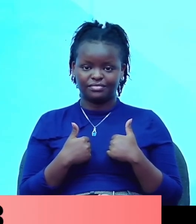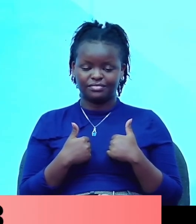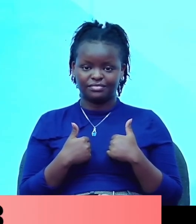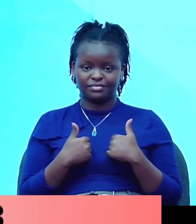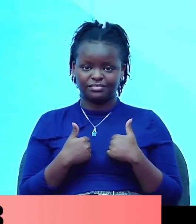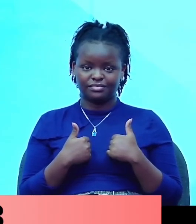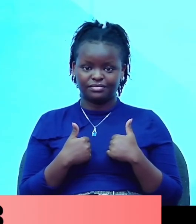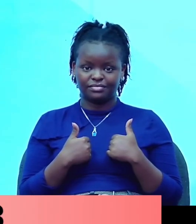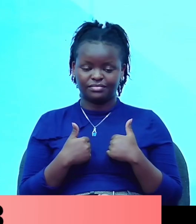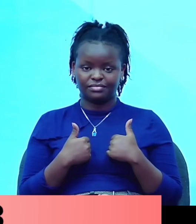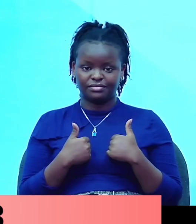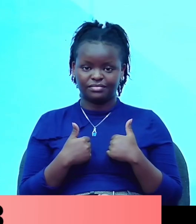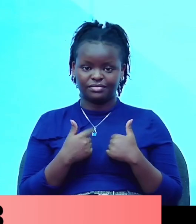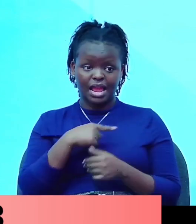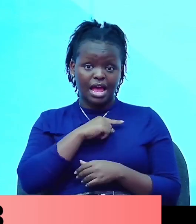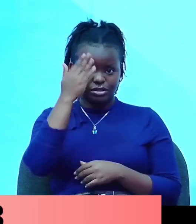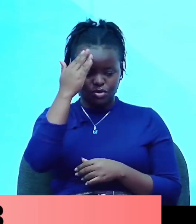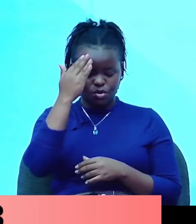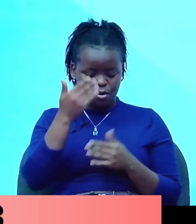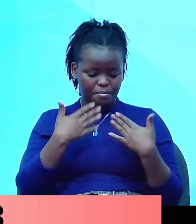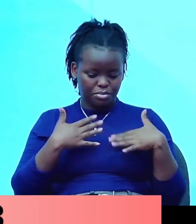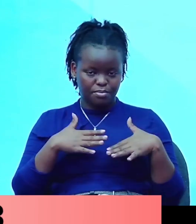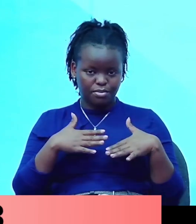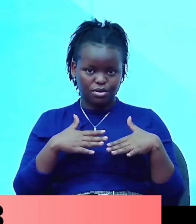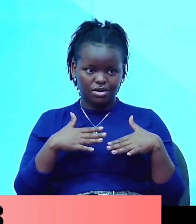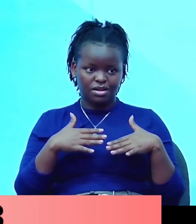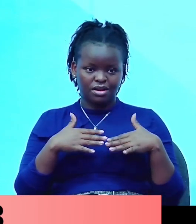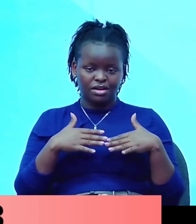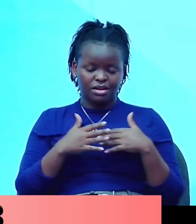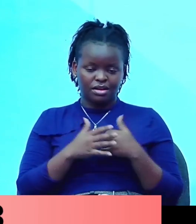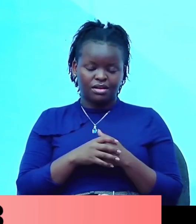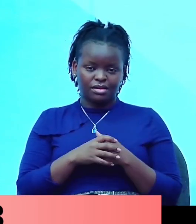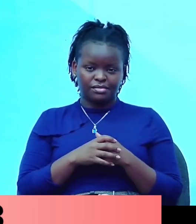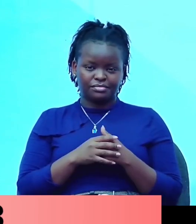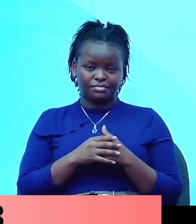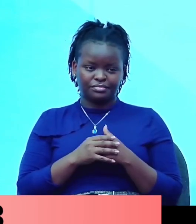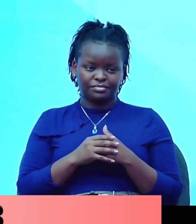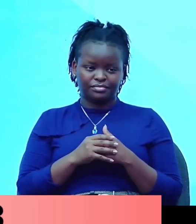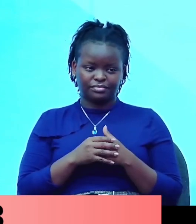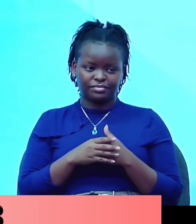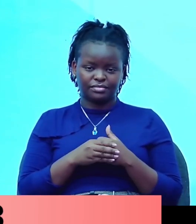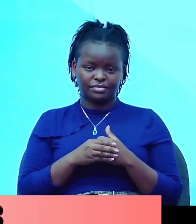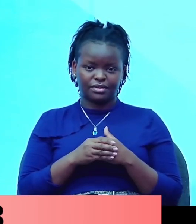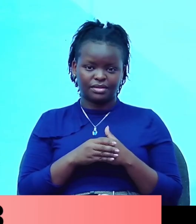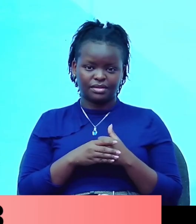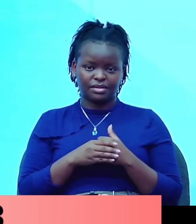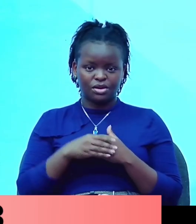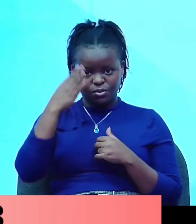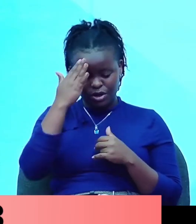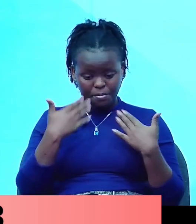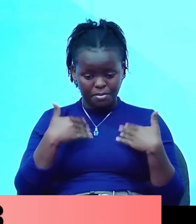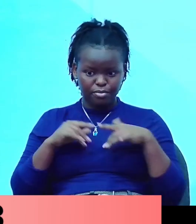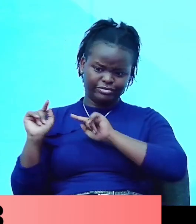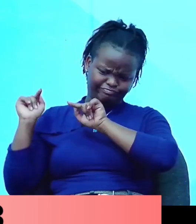So we know people now, because we're also helping people plan ahead. Yes. So we know people attend the rally. The